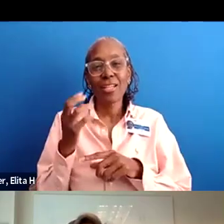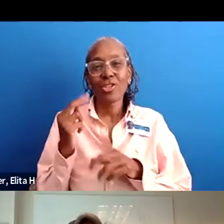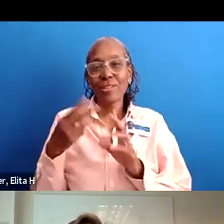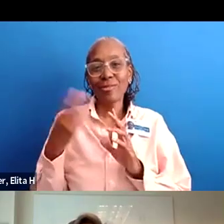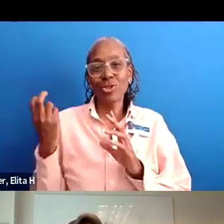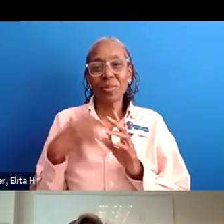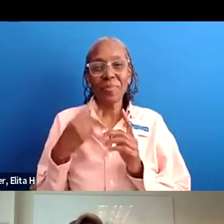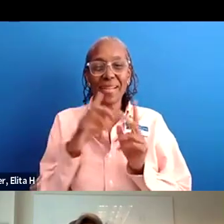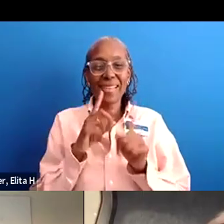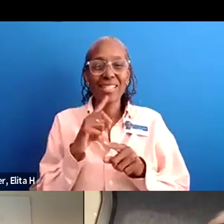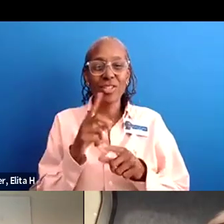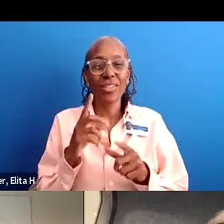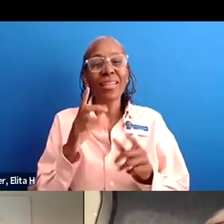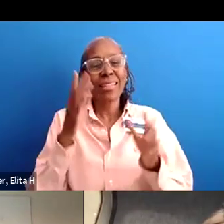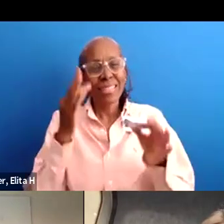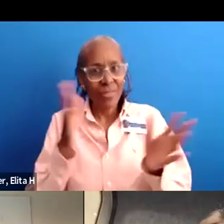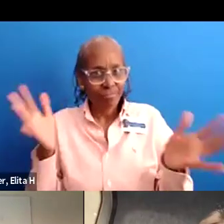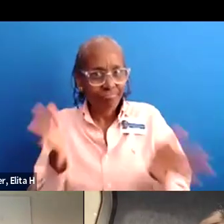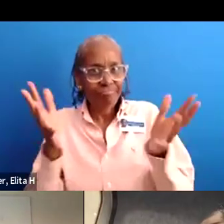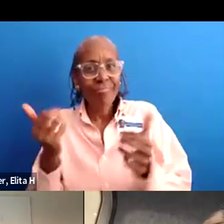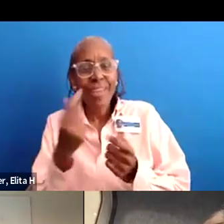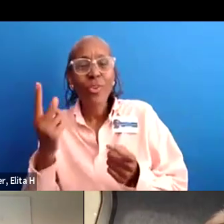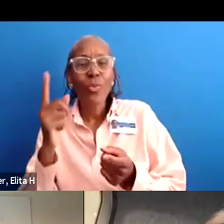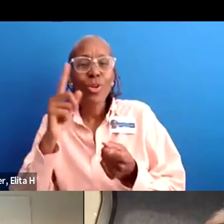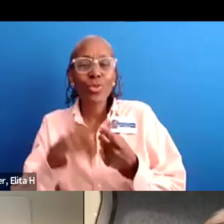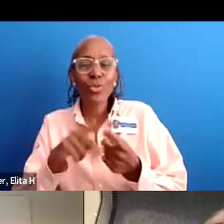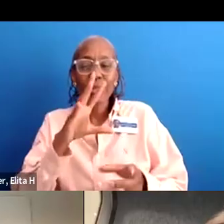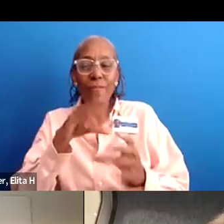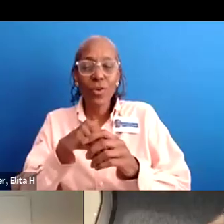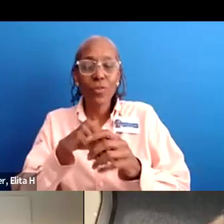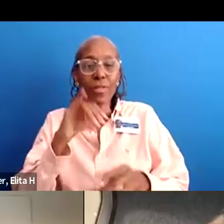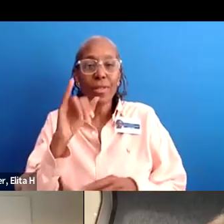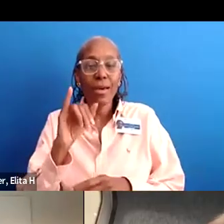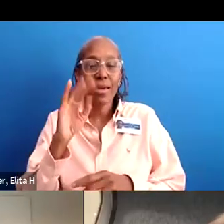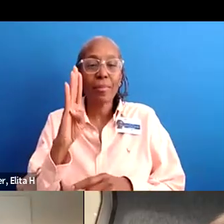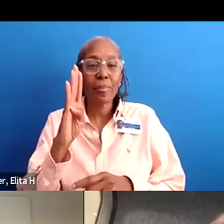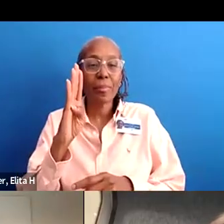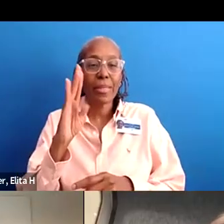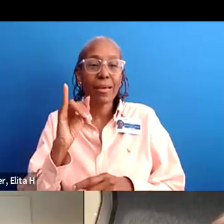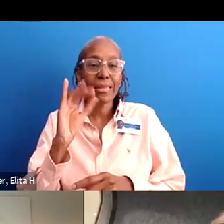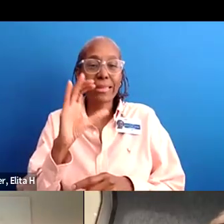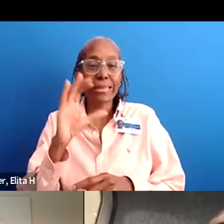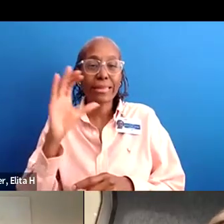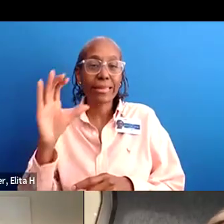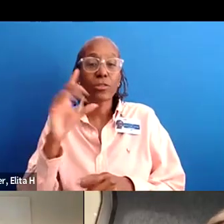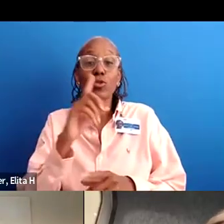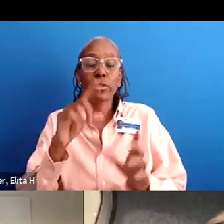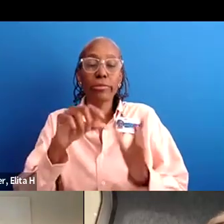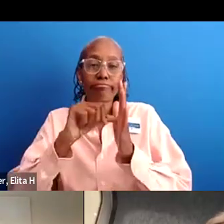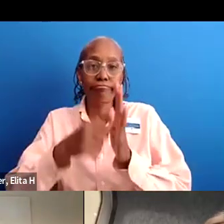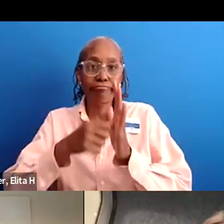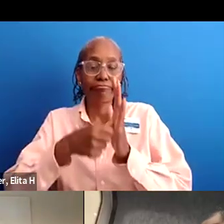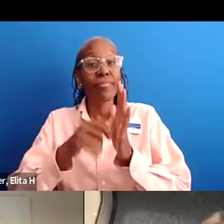would definitely encourage everybody to get involved in the IBCICC, and I just want to reiterate that